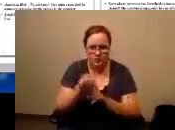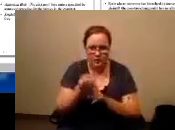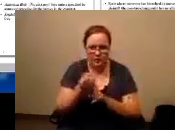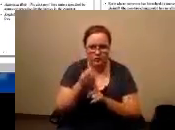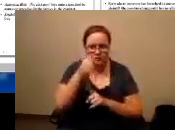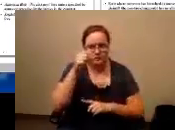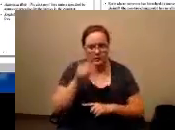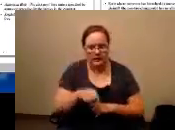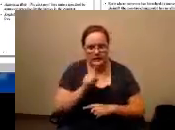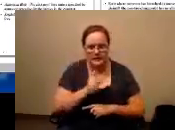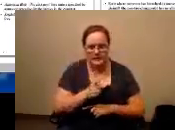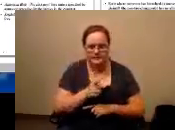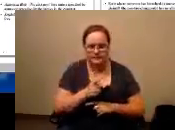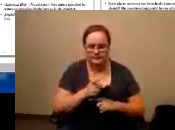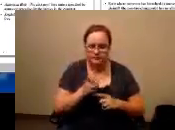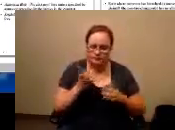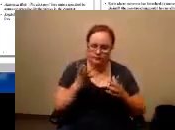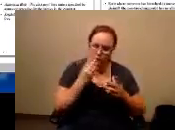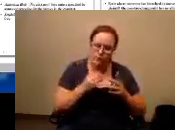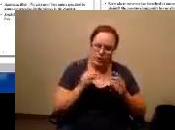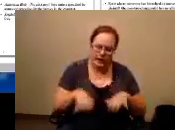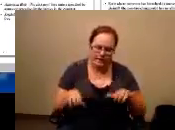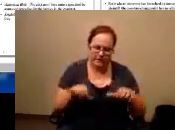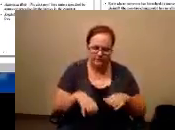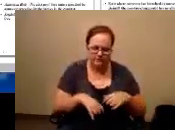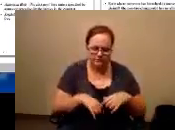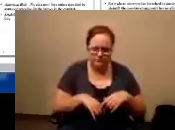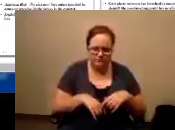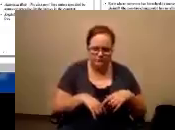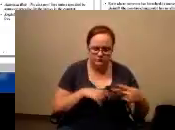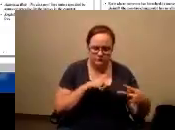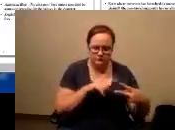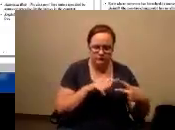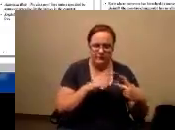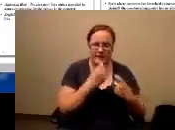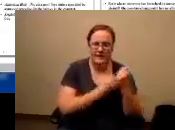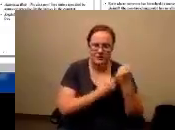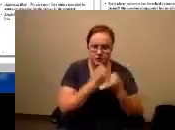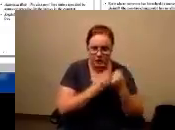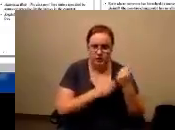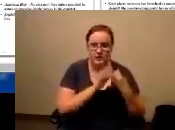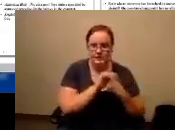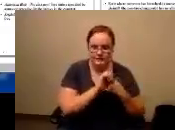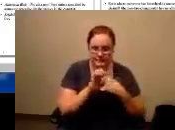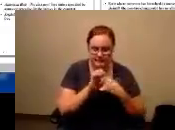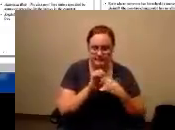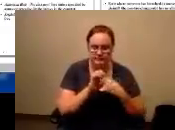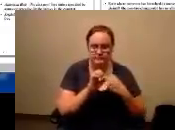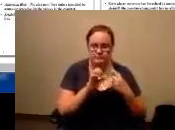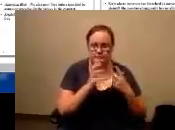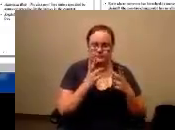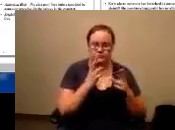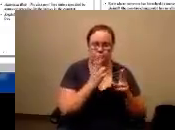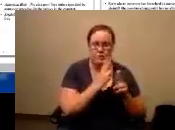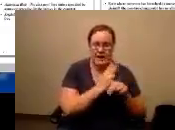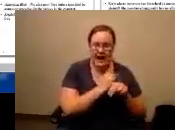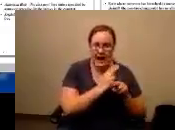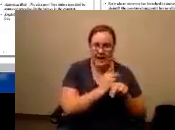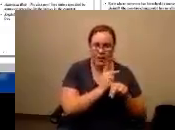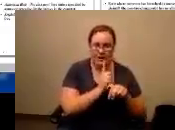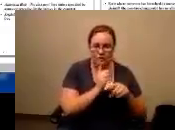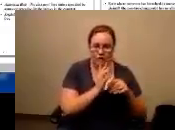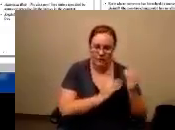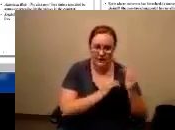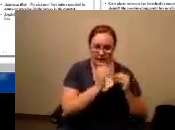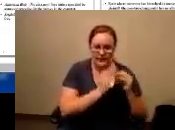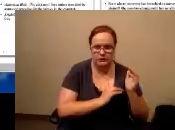is fairly common. One, construction cases. When highways are being